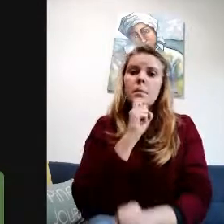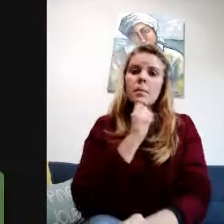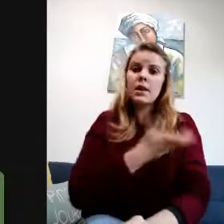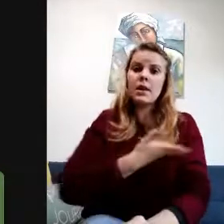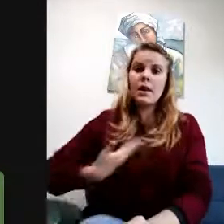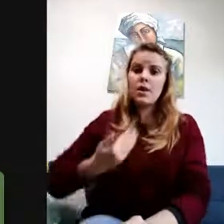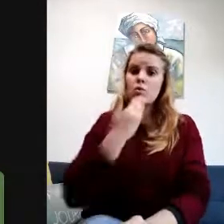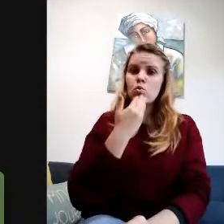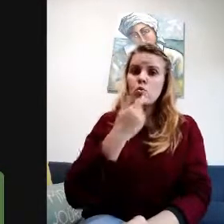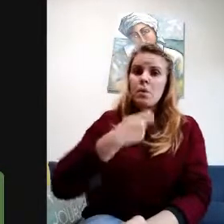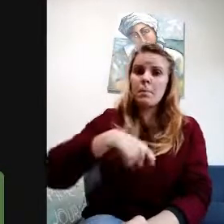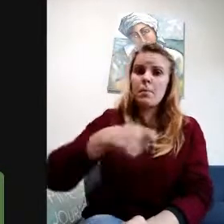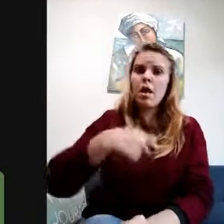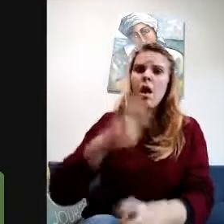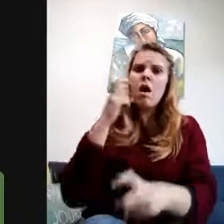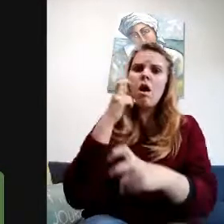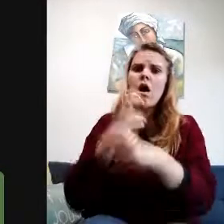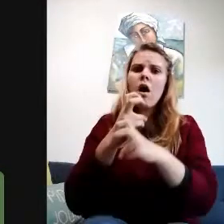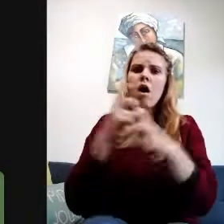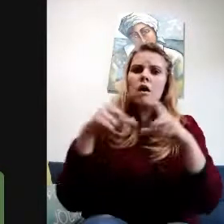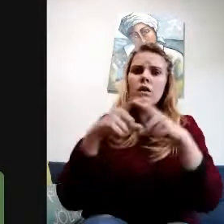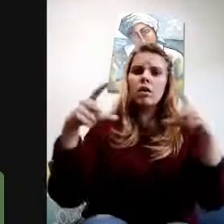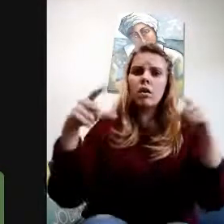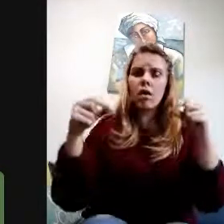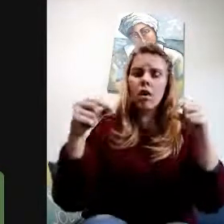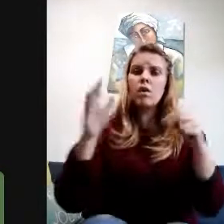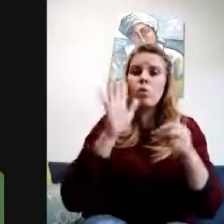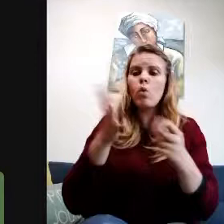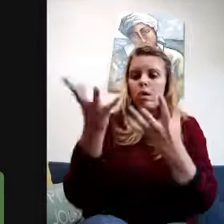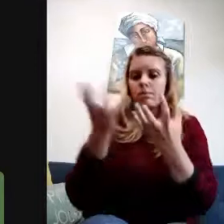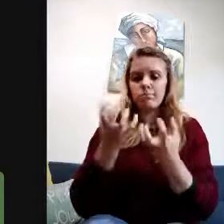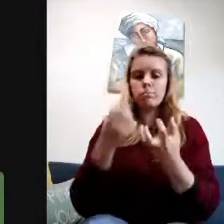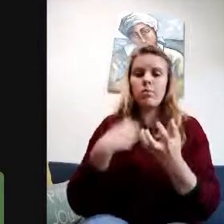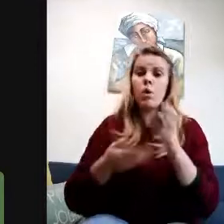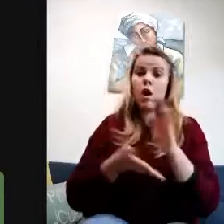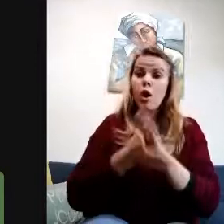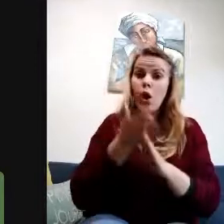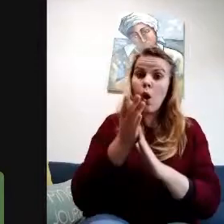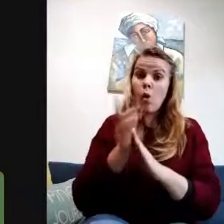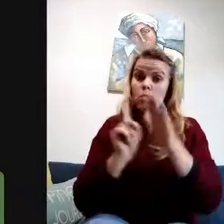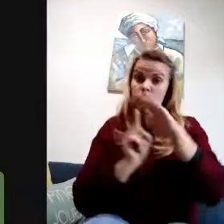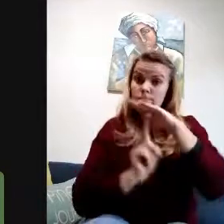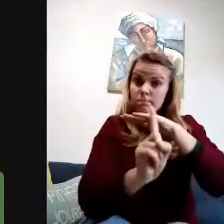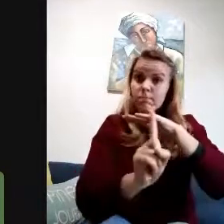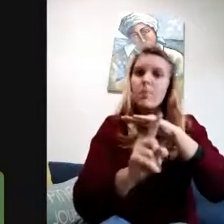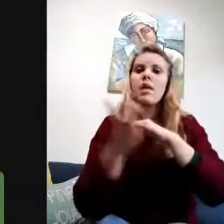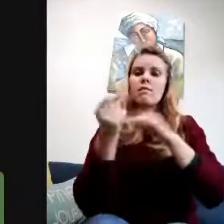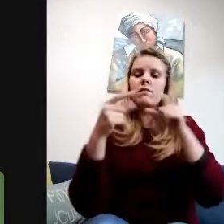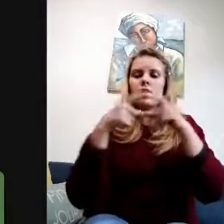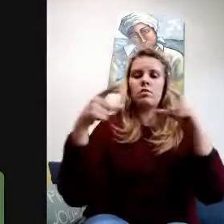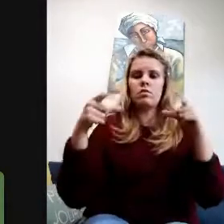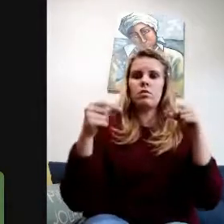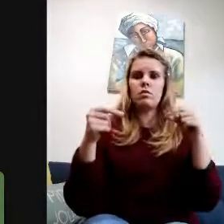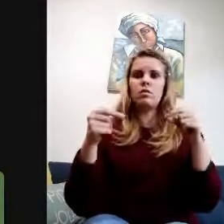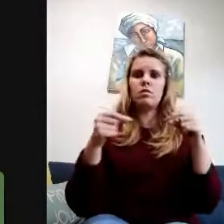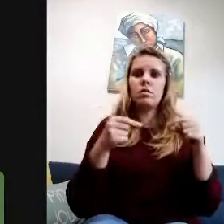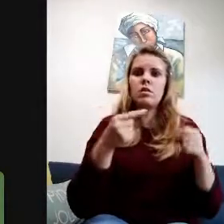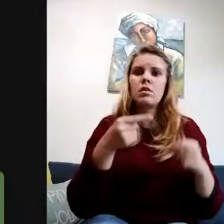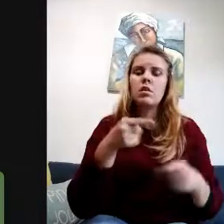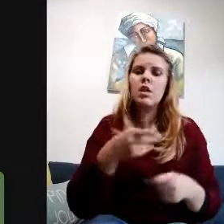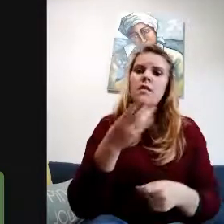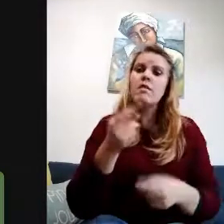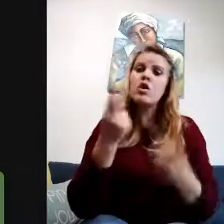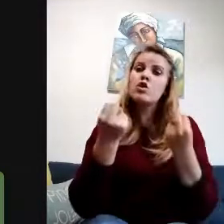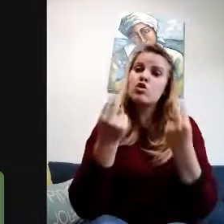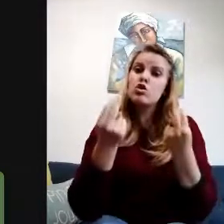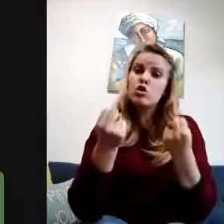hard card that they would have received that when they enter. It's also on the website. This is a new thing for guys that are